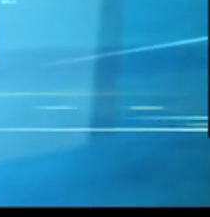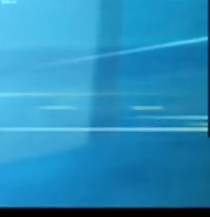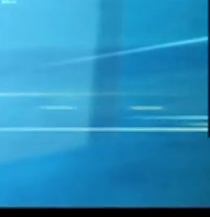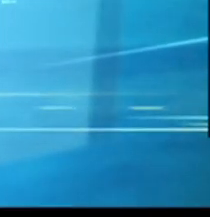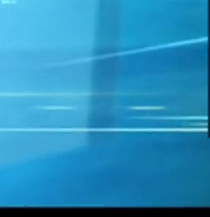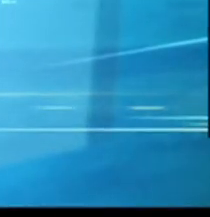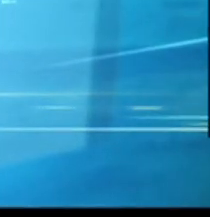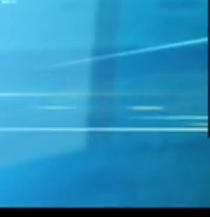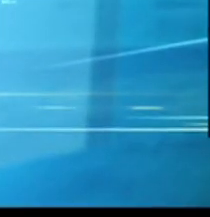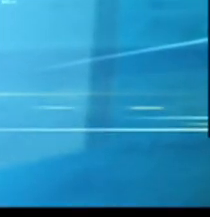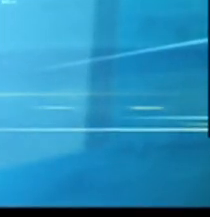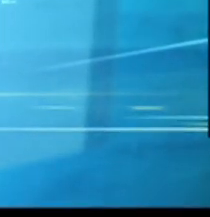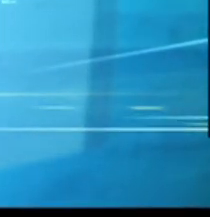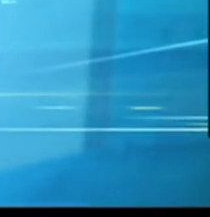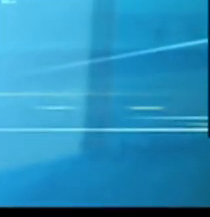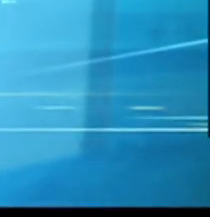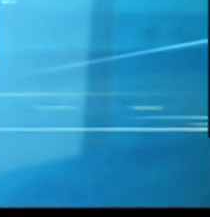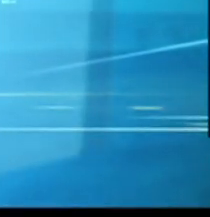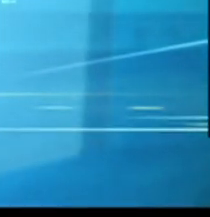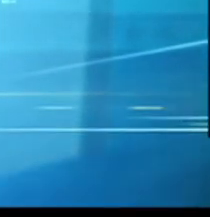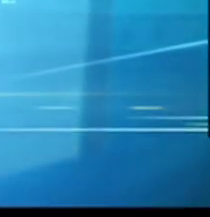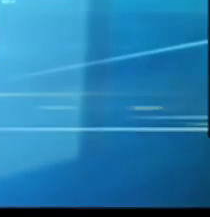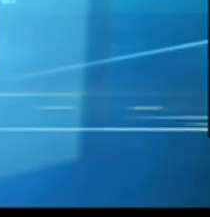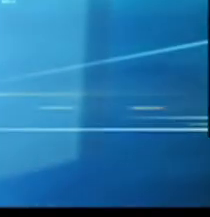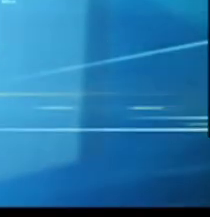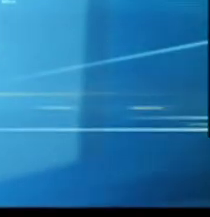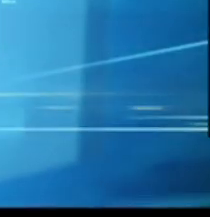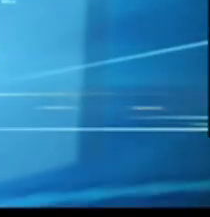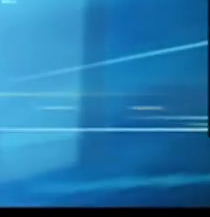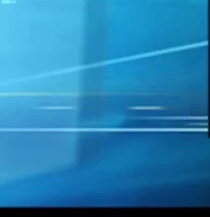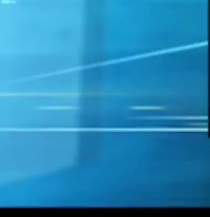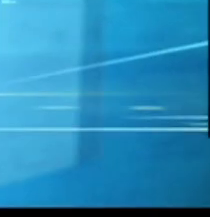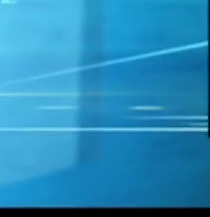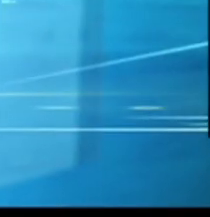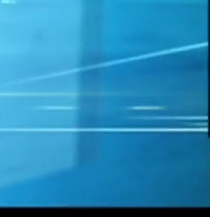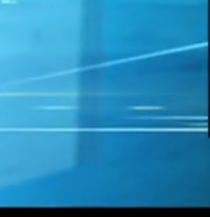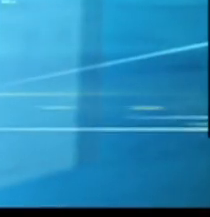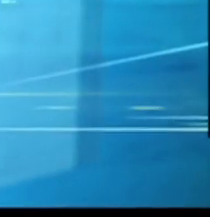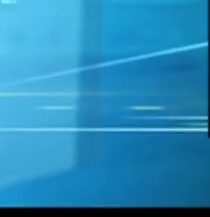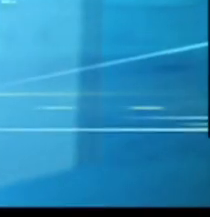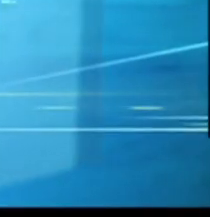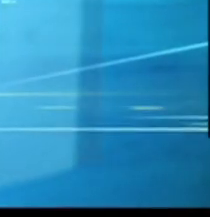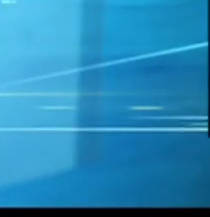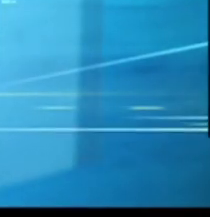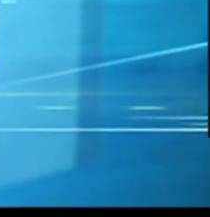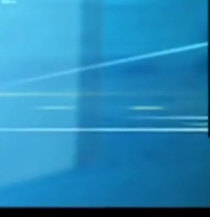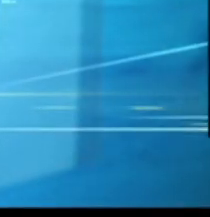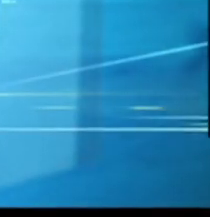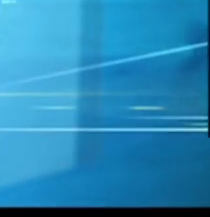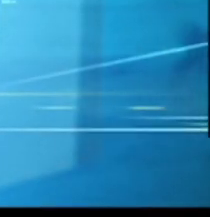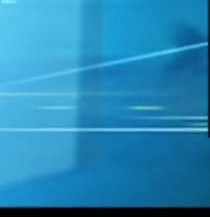This portion of the news is brought to you by Shell Helix Ultra. Performance you can see.